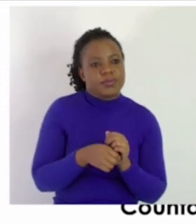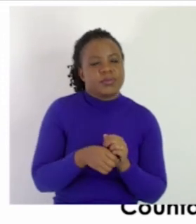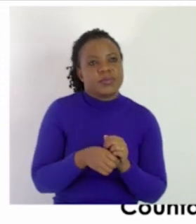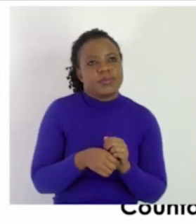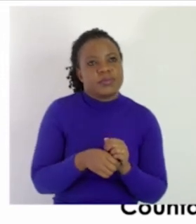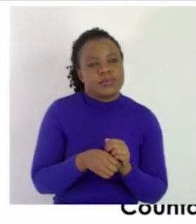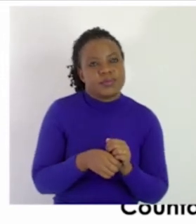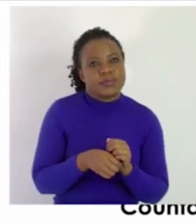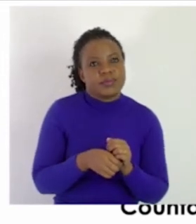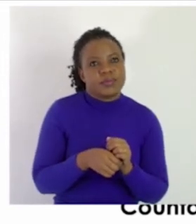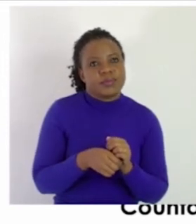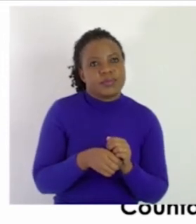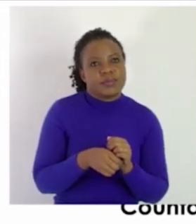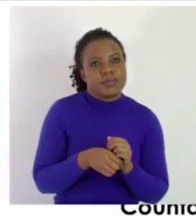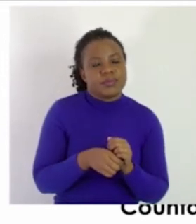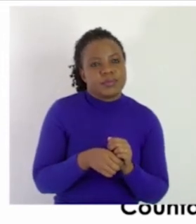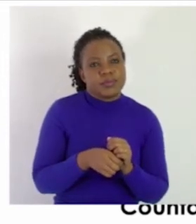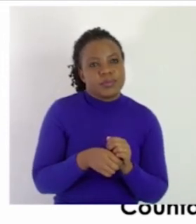white eggs. Now,